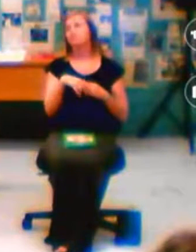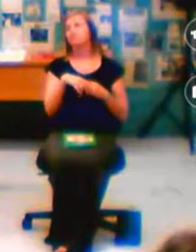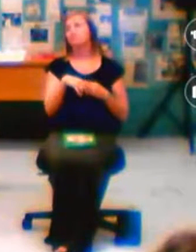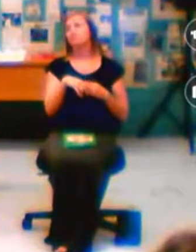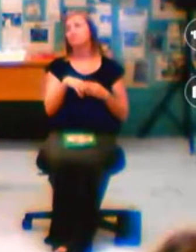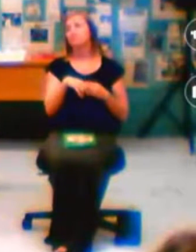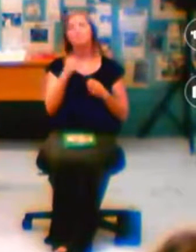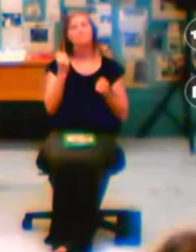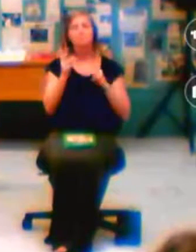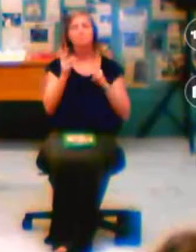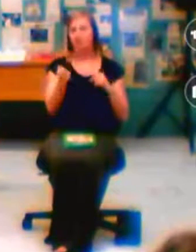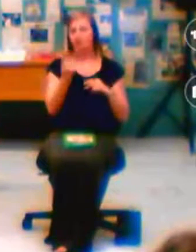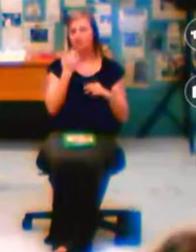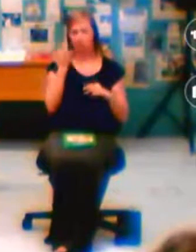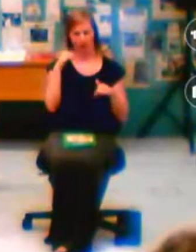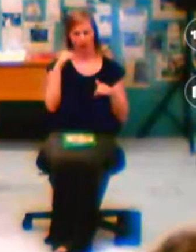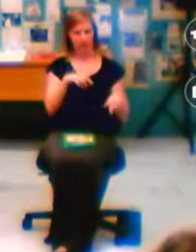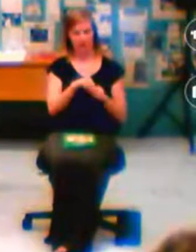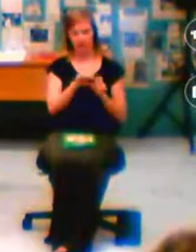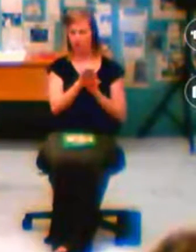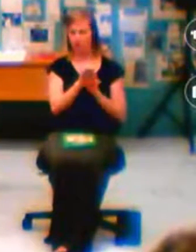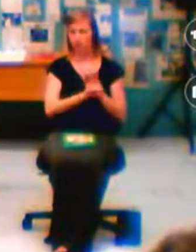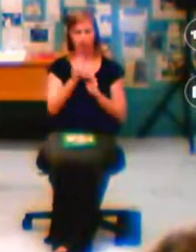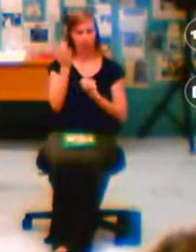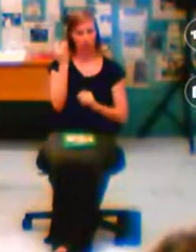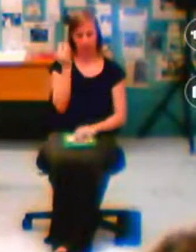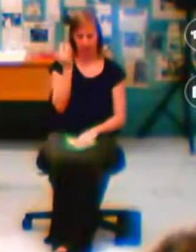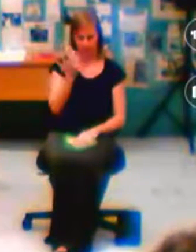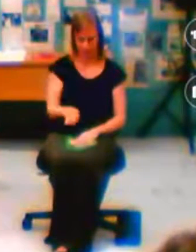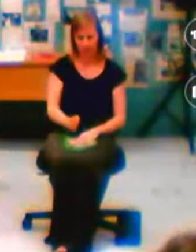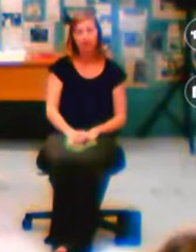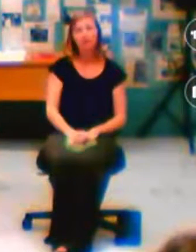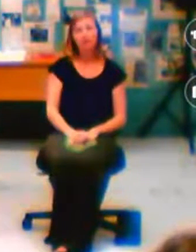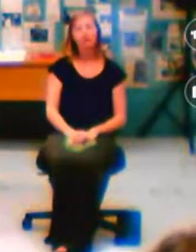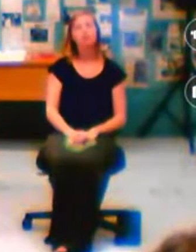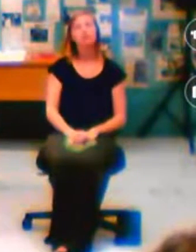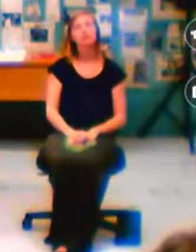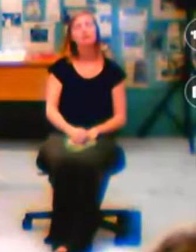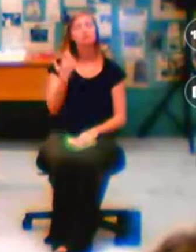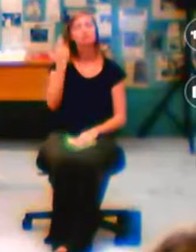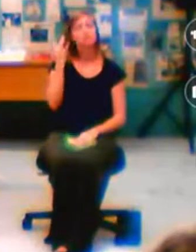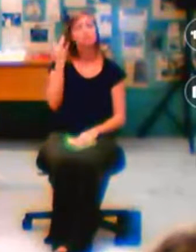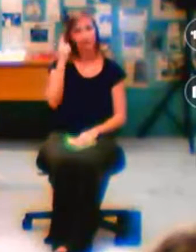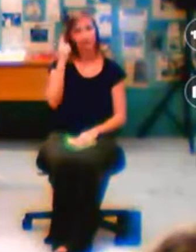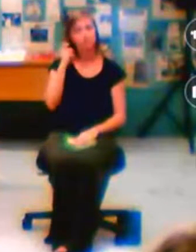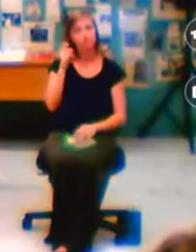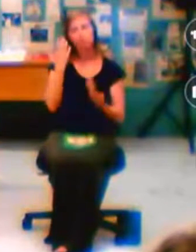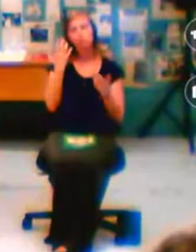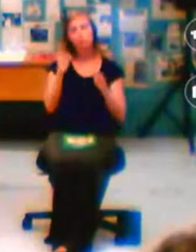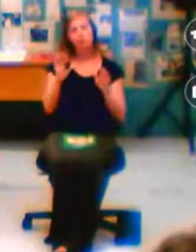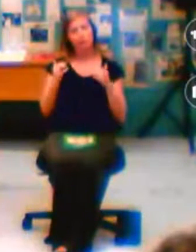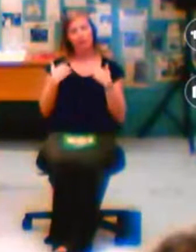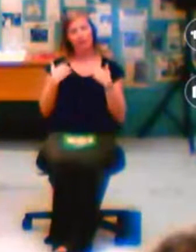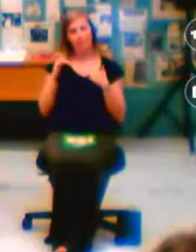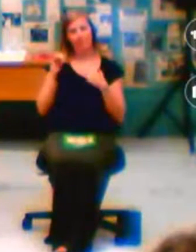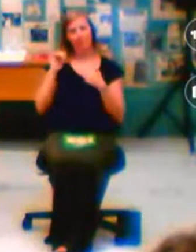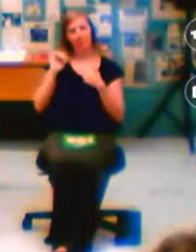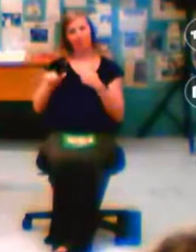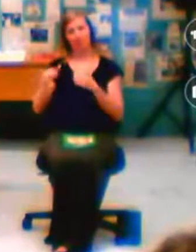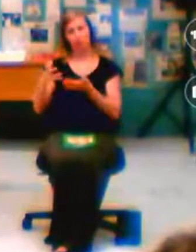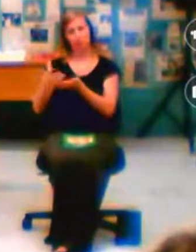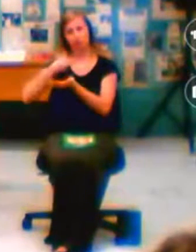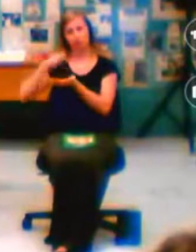you write a skeleton and that the flesh gets put on afterwards. And I've been asked before, why is this in the